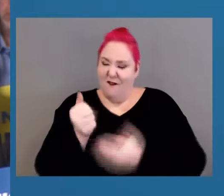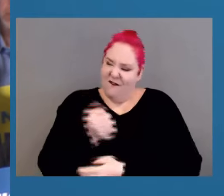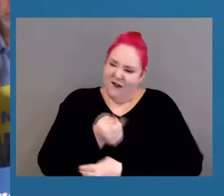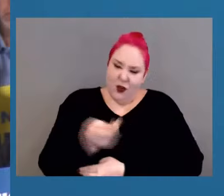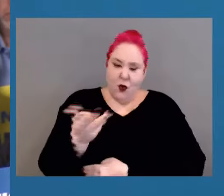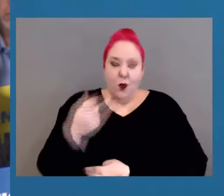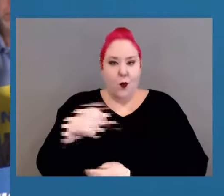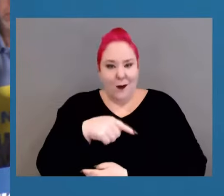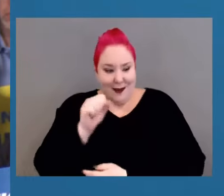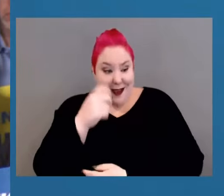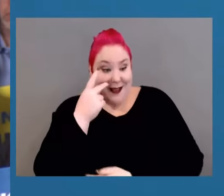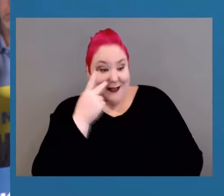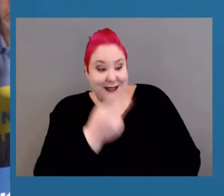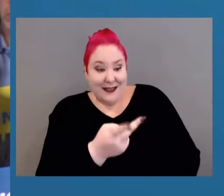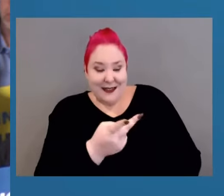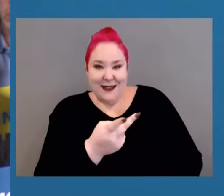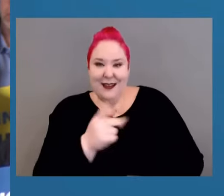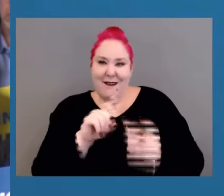family and break bread.